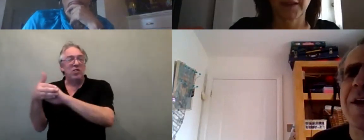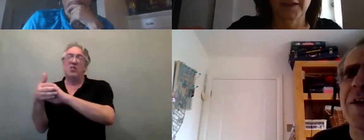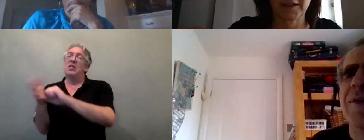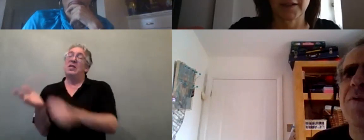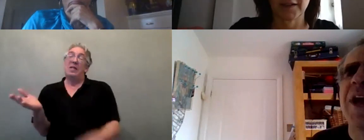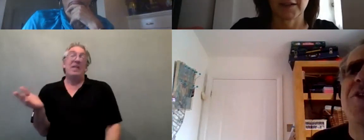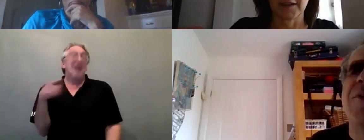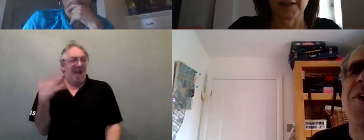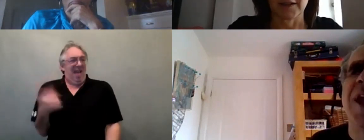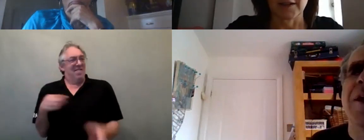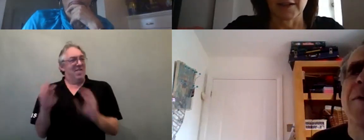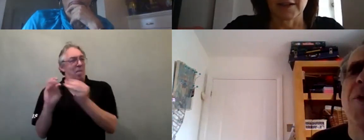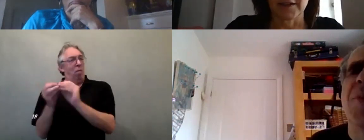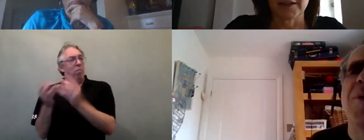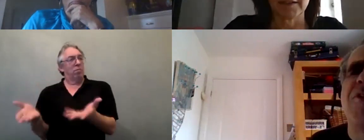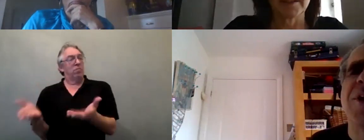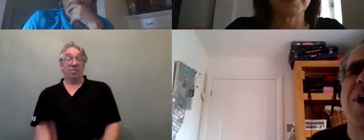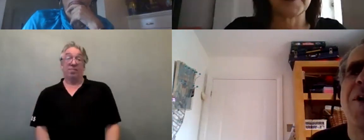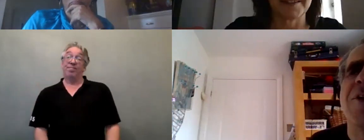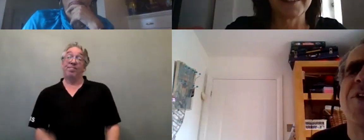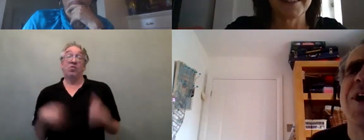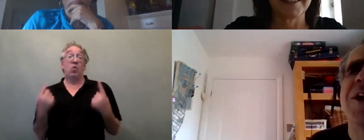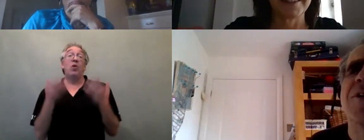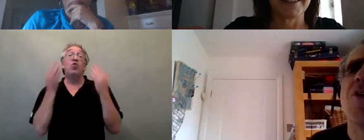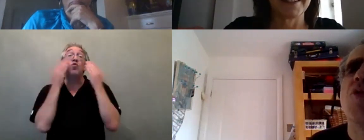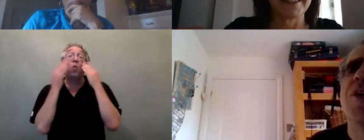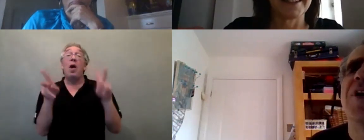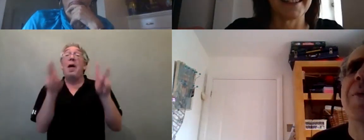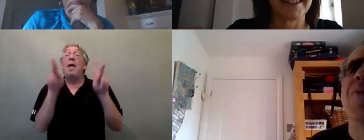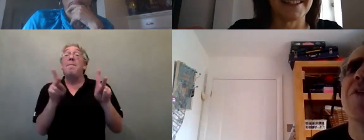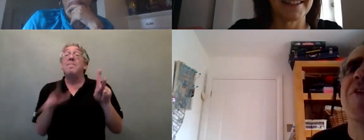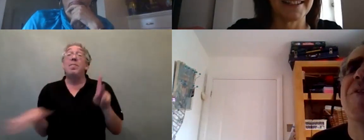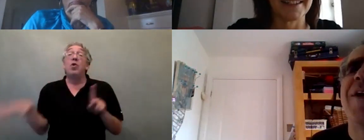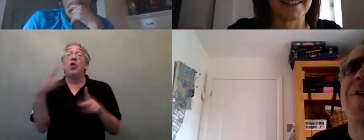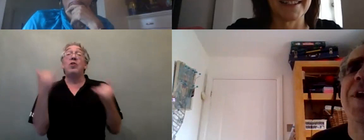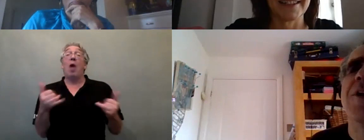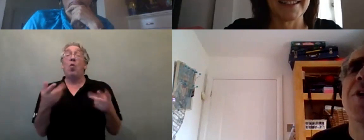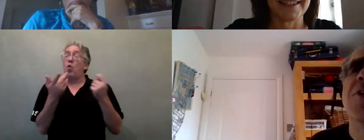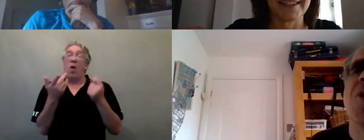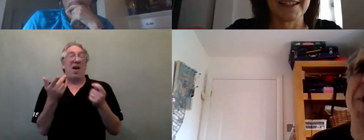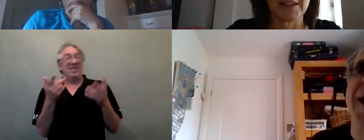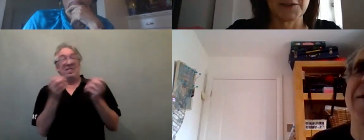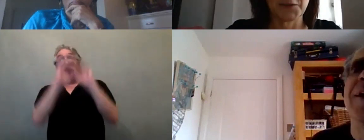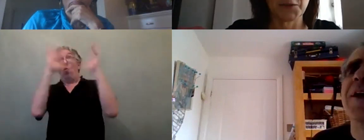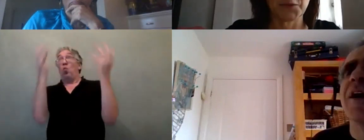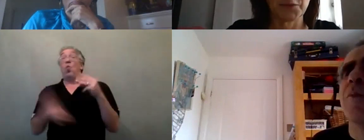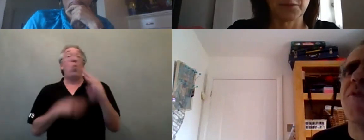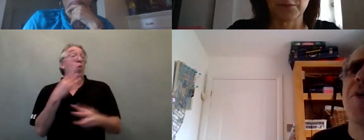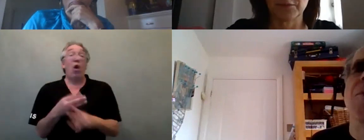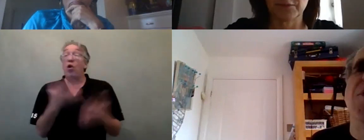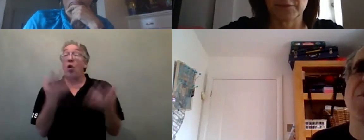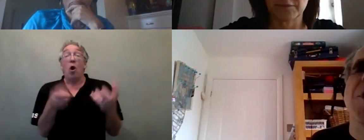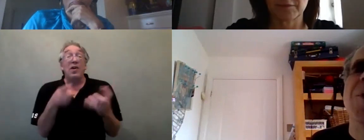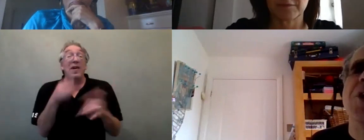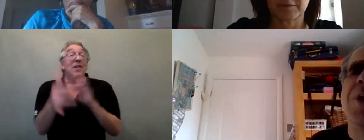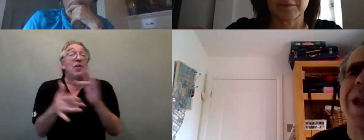today data is king. People are trying to harvest data all the time for everything you do on the net.